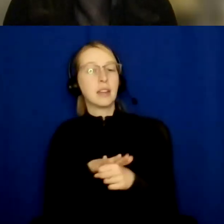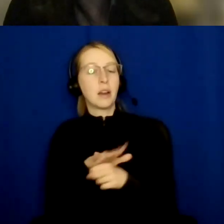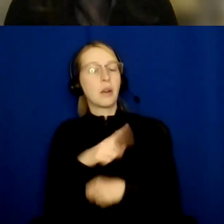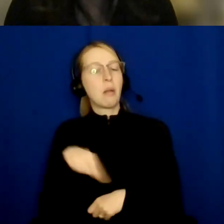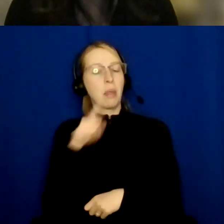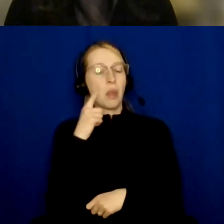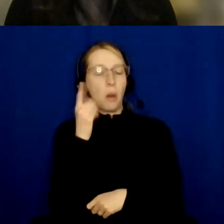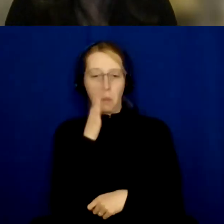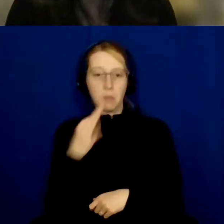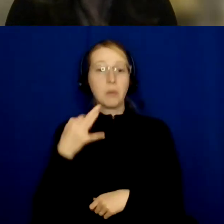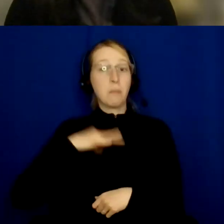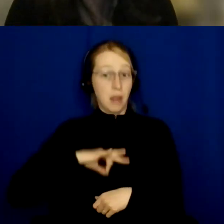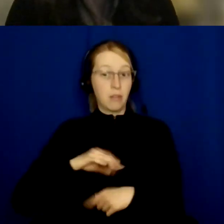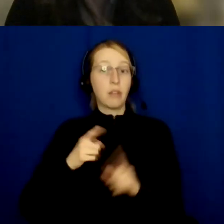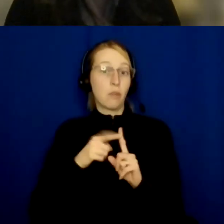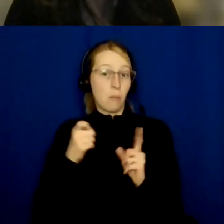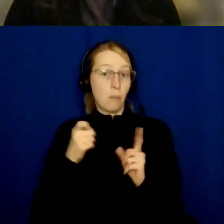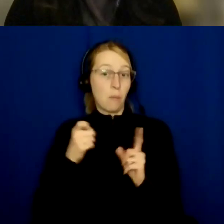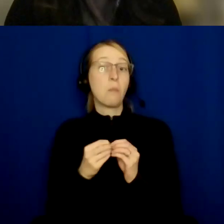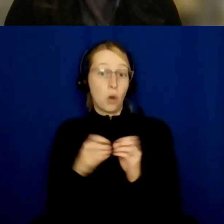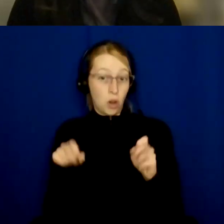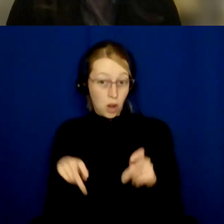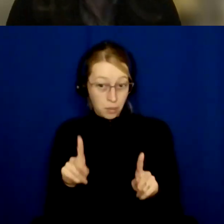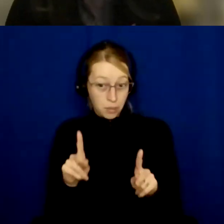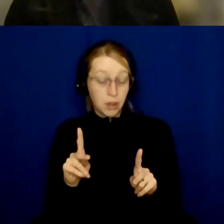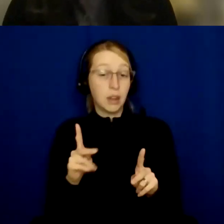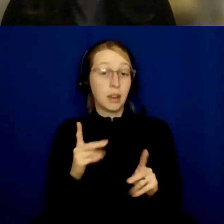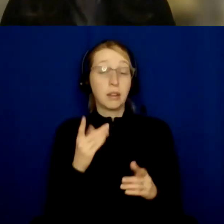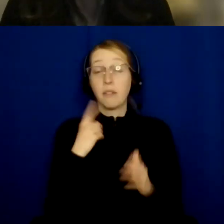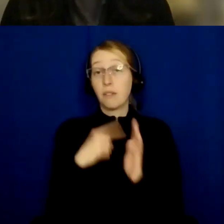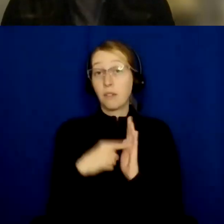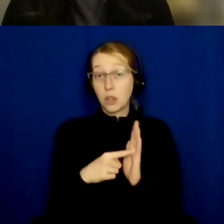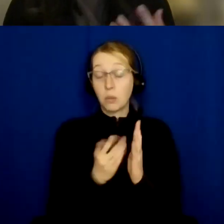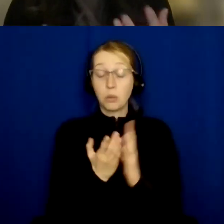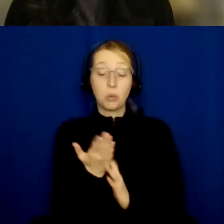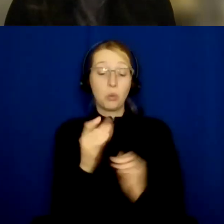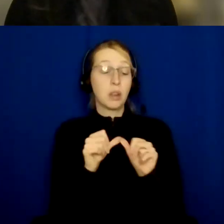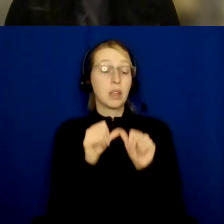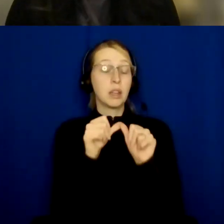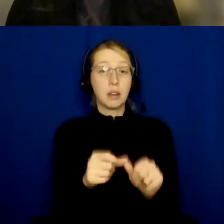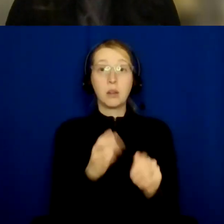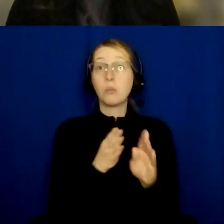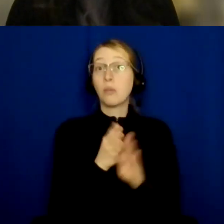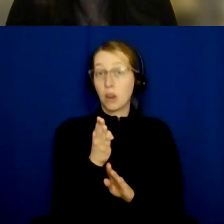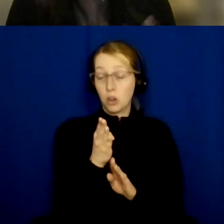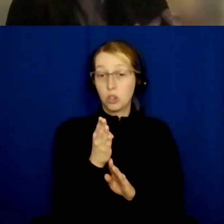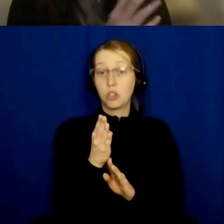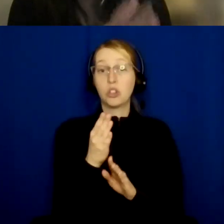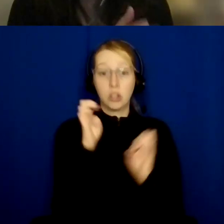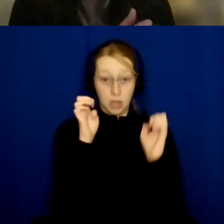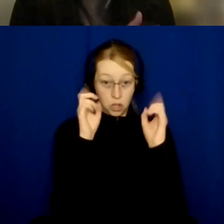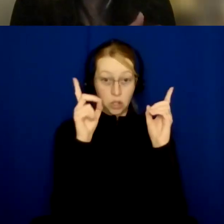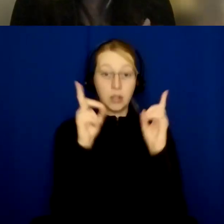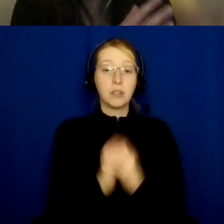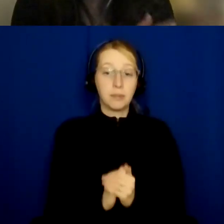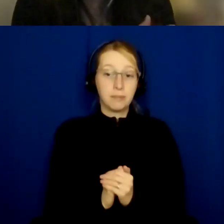some opportunity, for example, around continuing professional education. So that's one of the recommendations here, is that could some